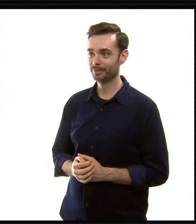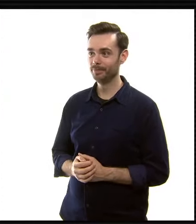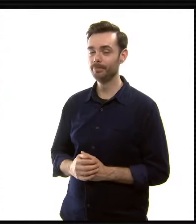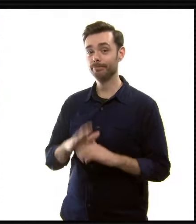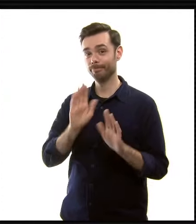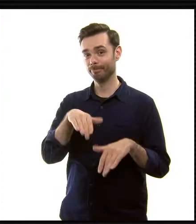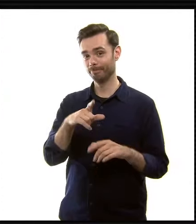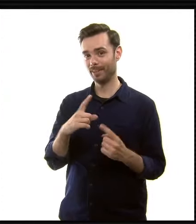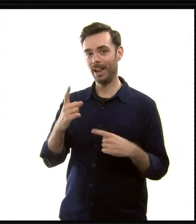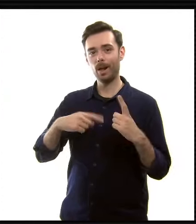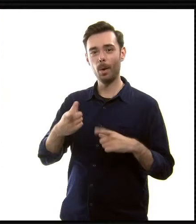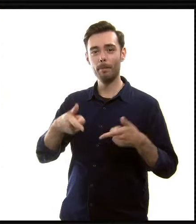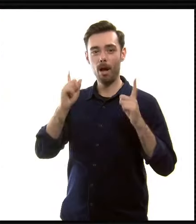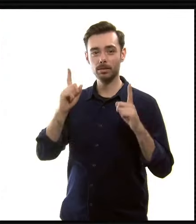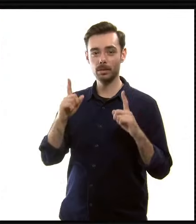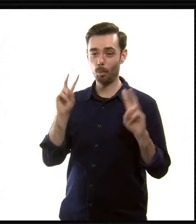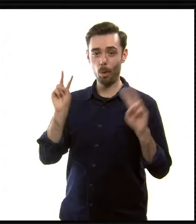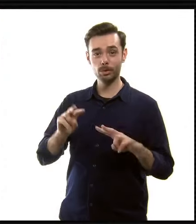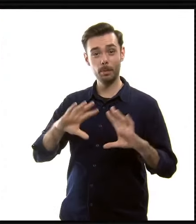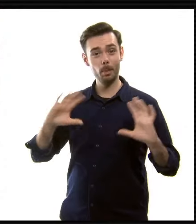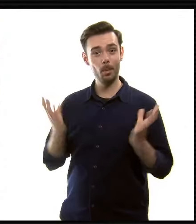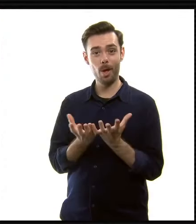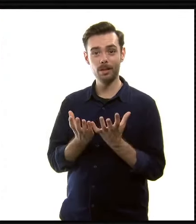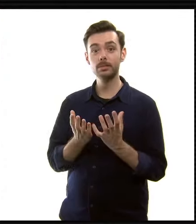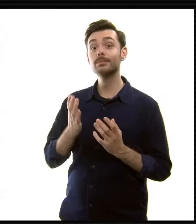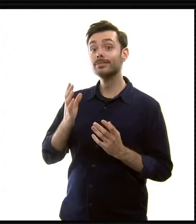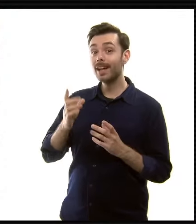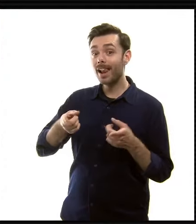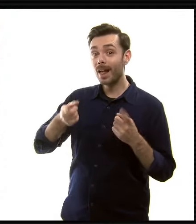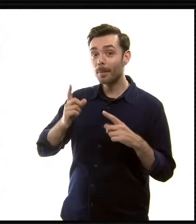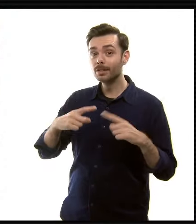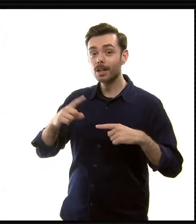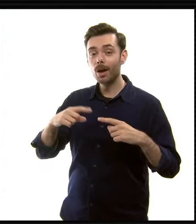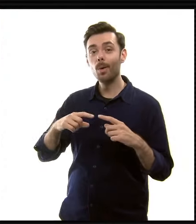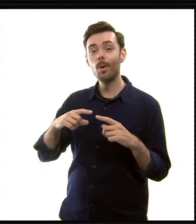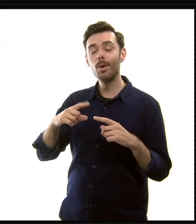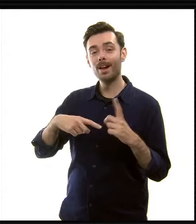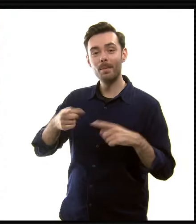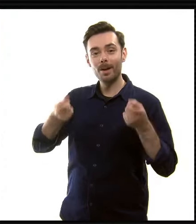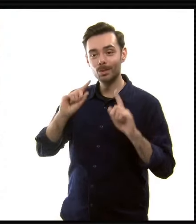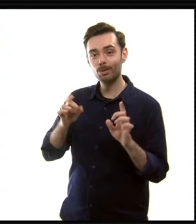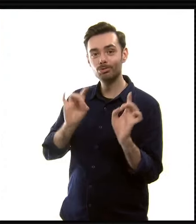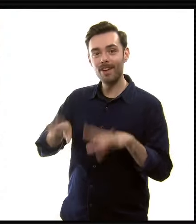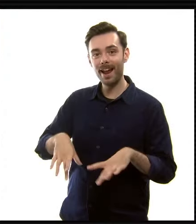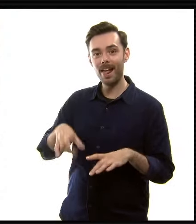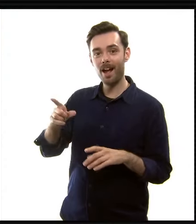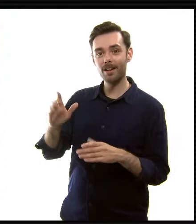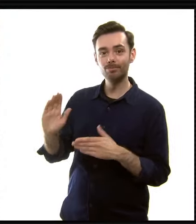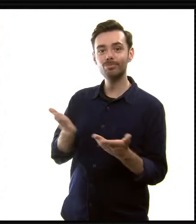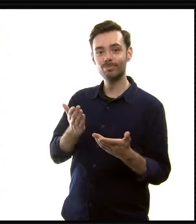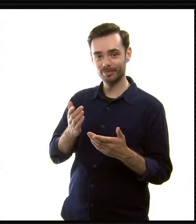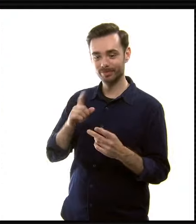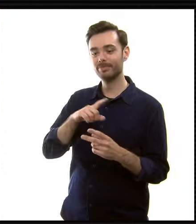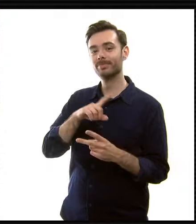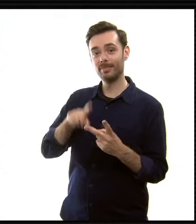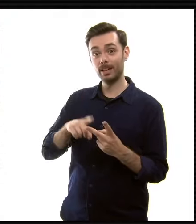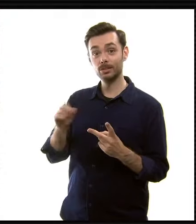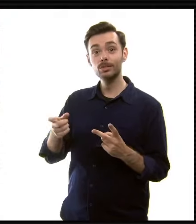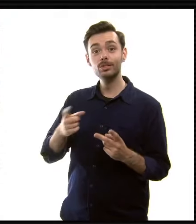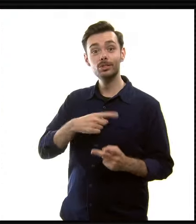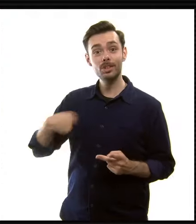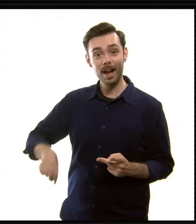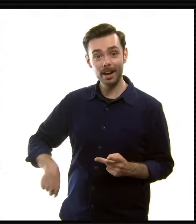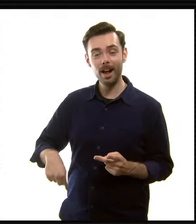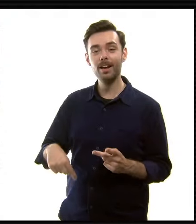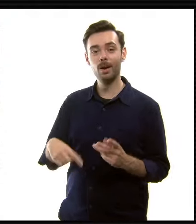global phenomenon. And joining us from LEGO Masters Australia, the brick man himself, Ryan McNaught, and from LEGO Masters China, the fabulous Wei